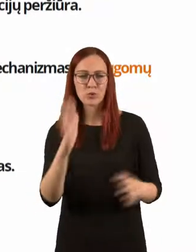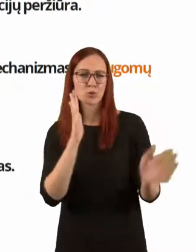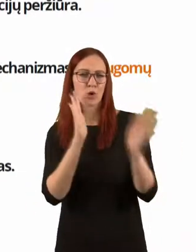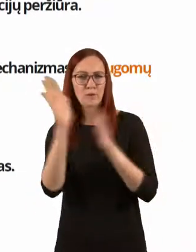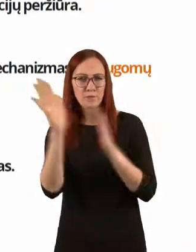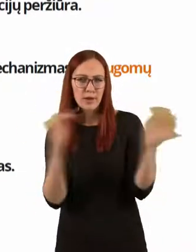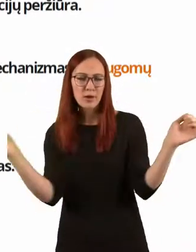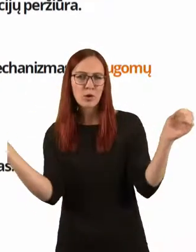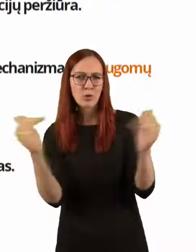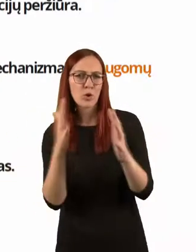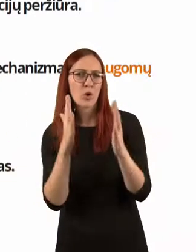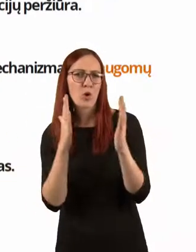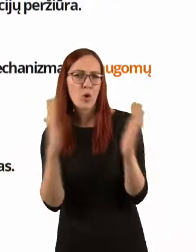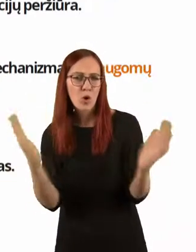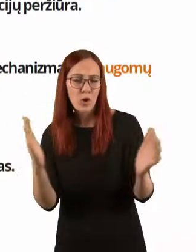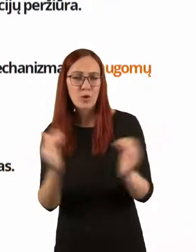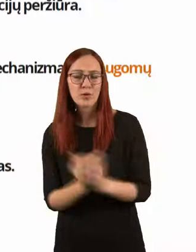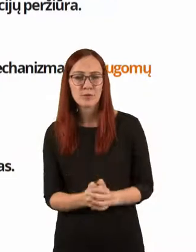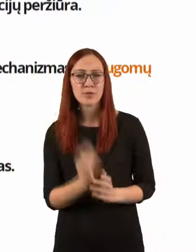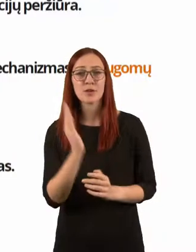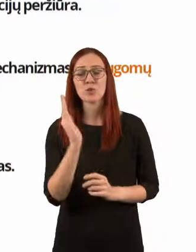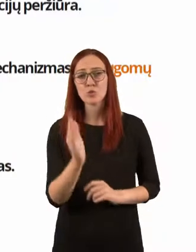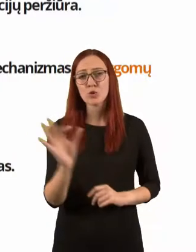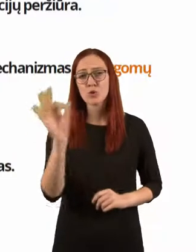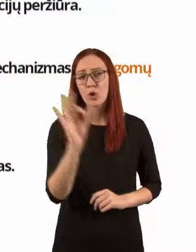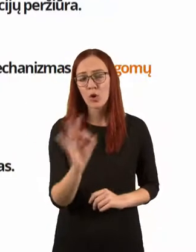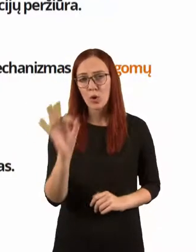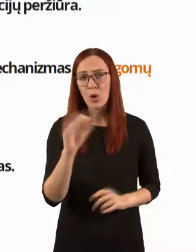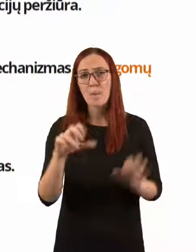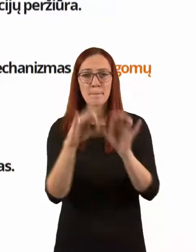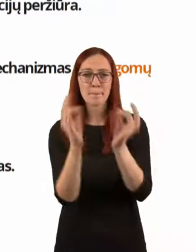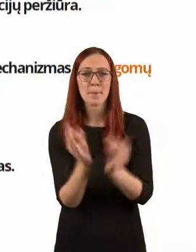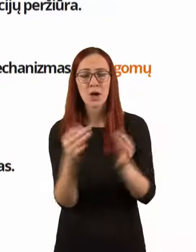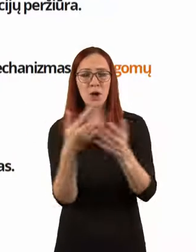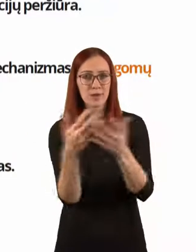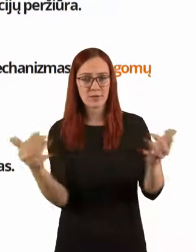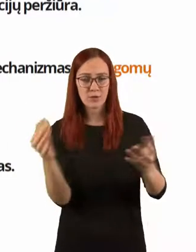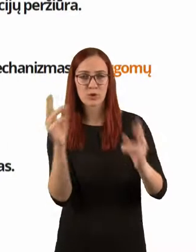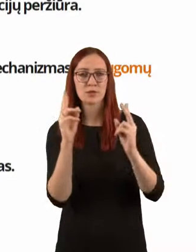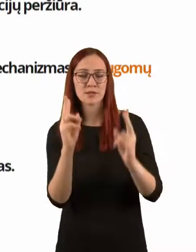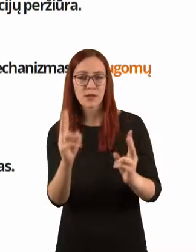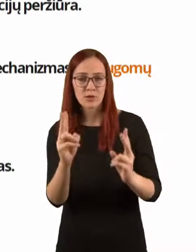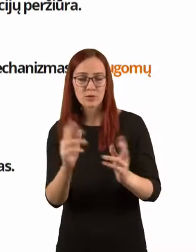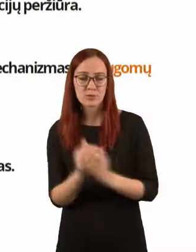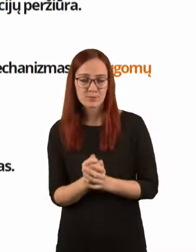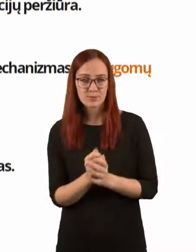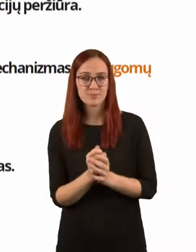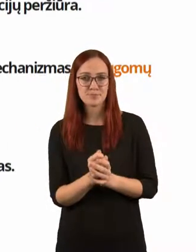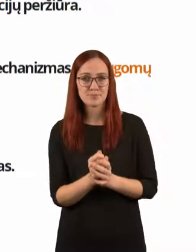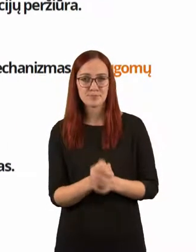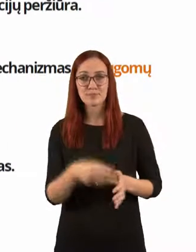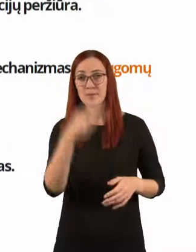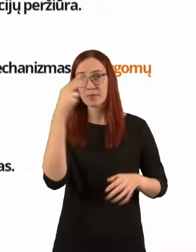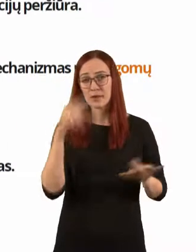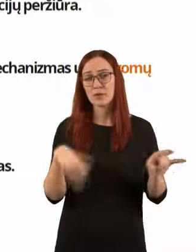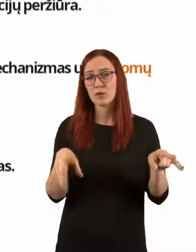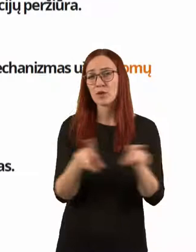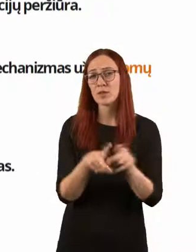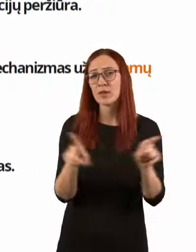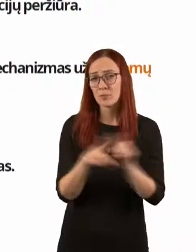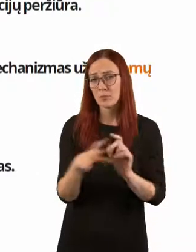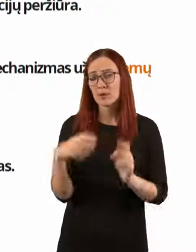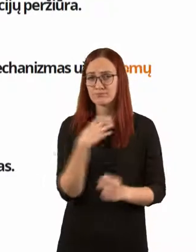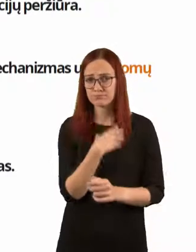has a Green Deal, which is supported by OECD, and soon there will be a conference organized in